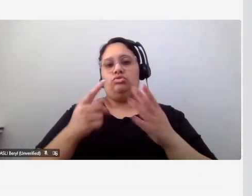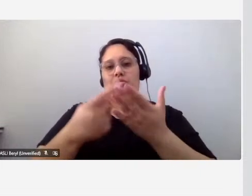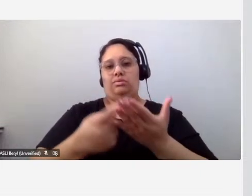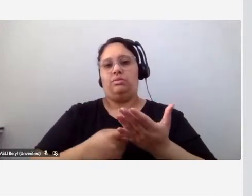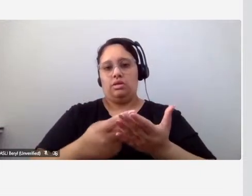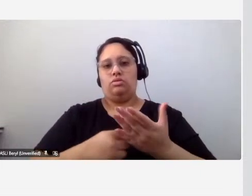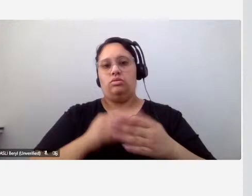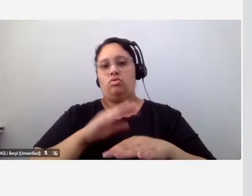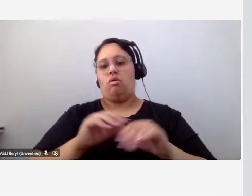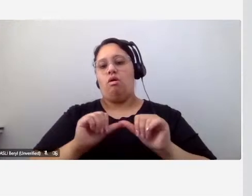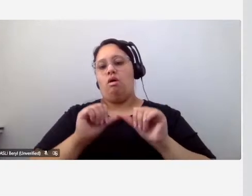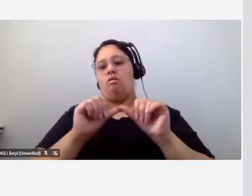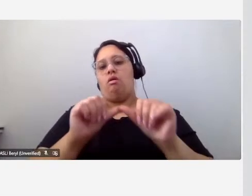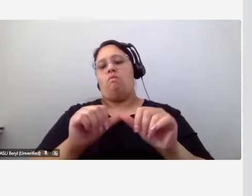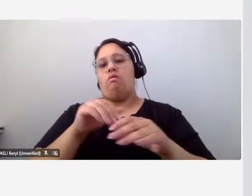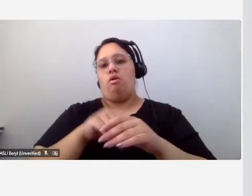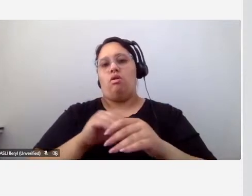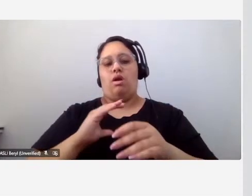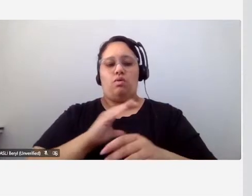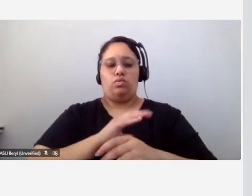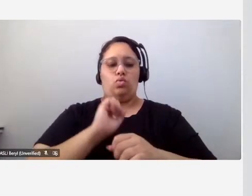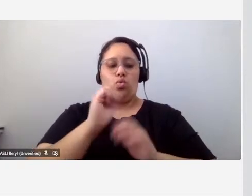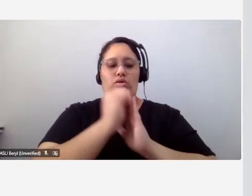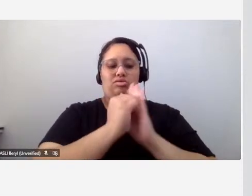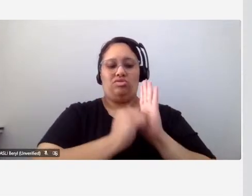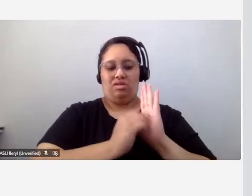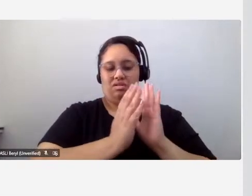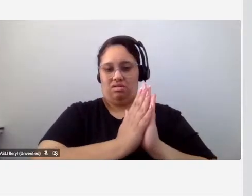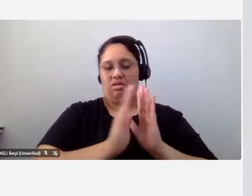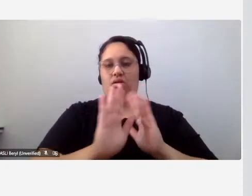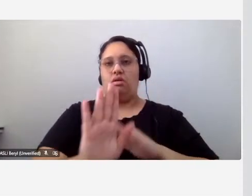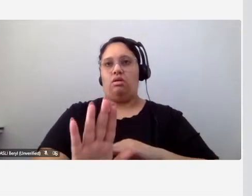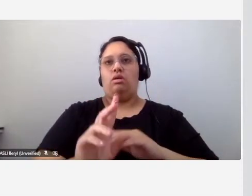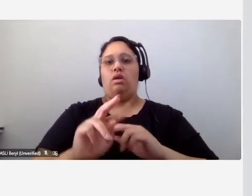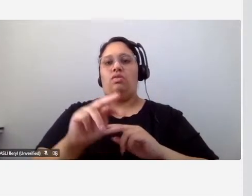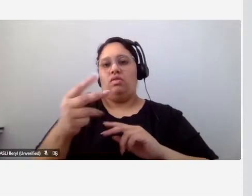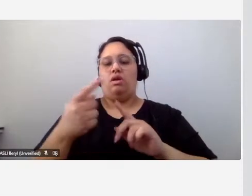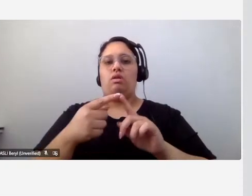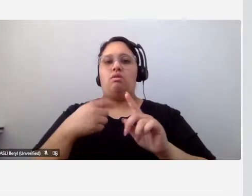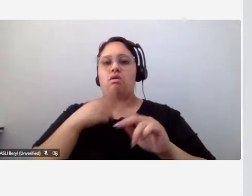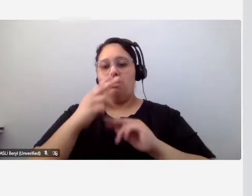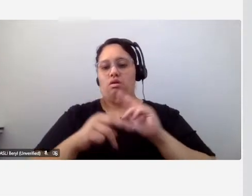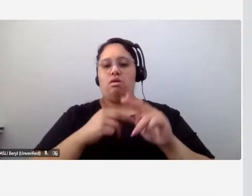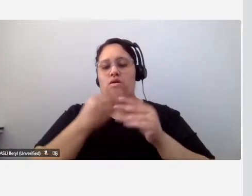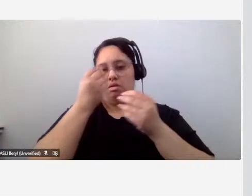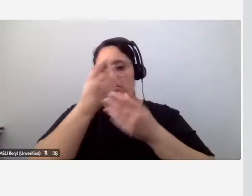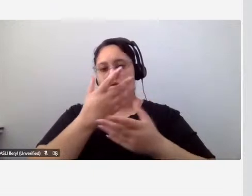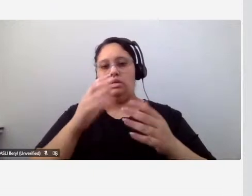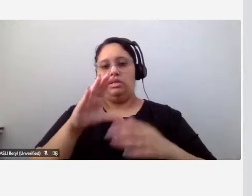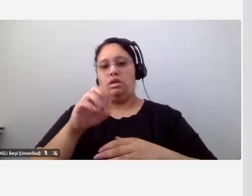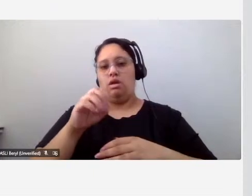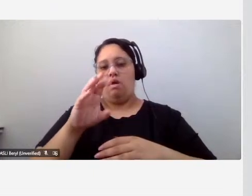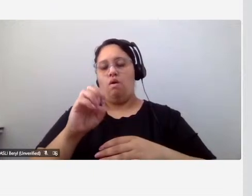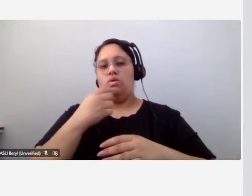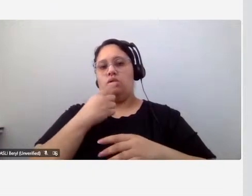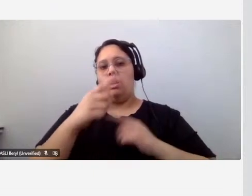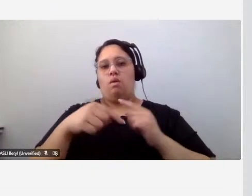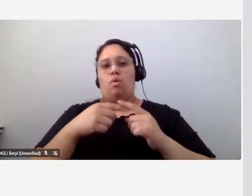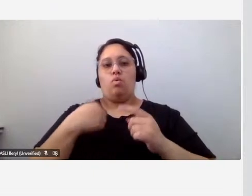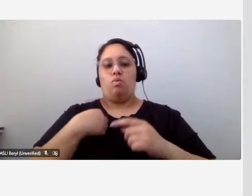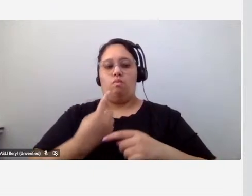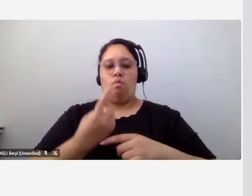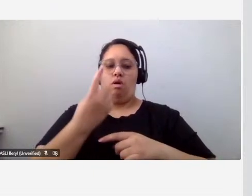discussed ongoing on the council's agenda. And then just want to reiterate what the CEO said about we are the